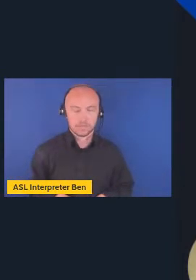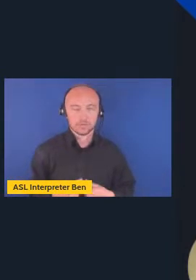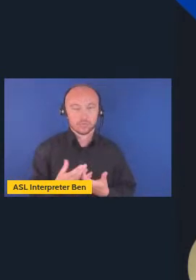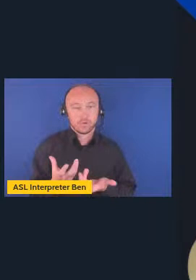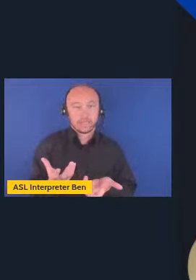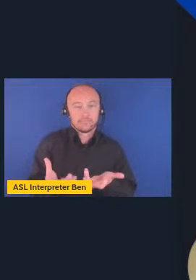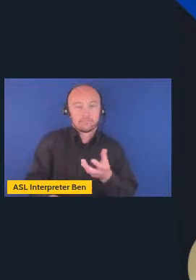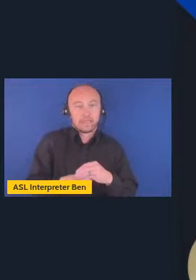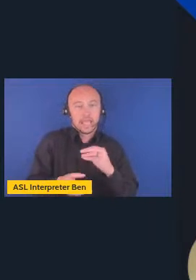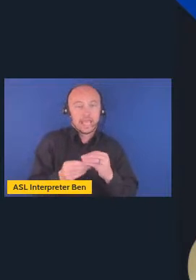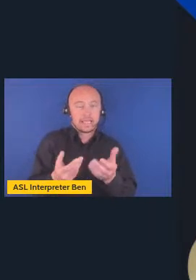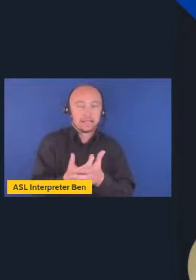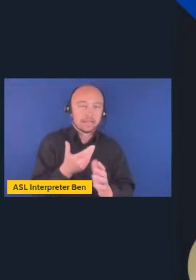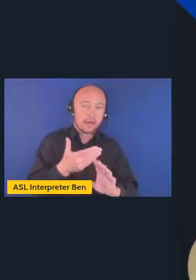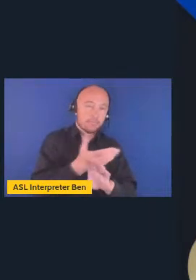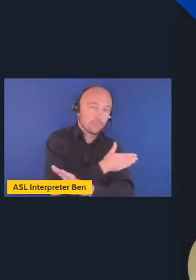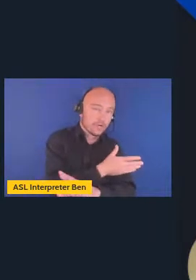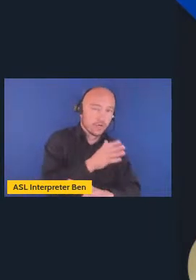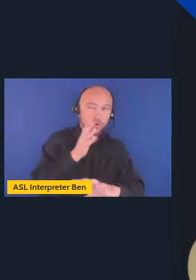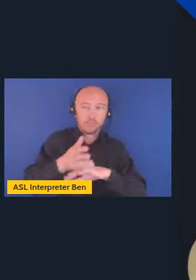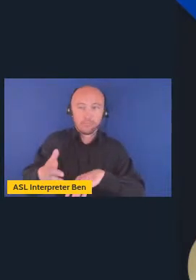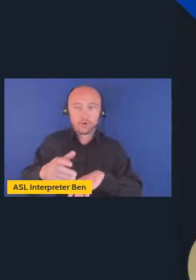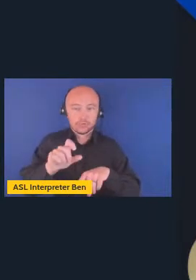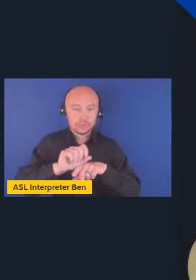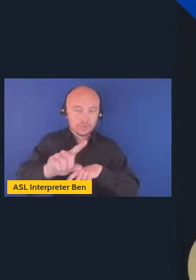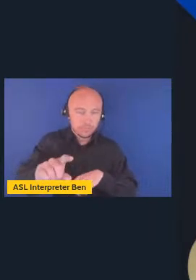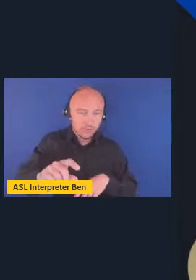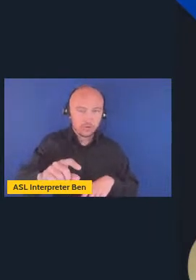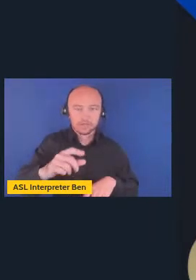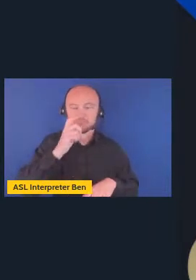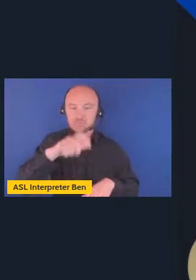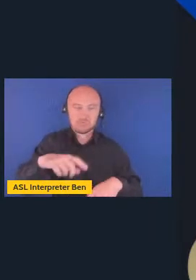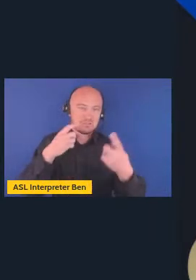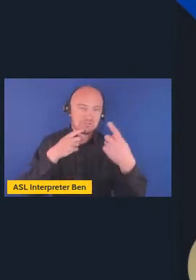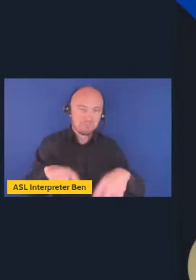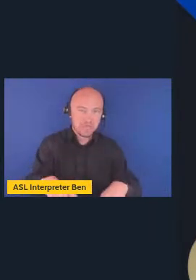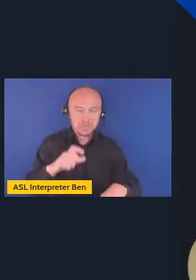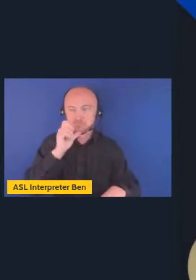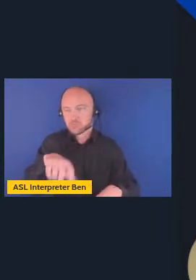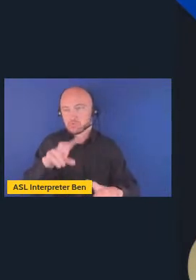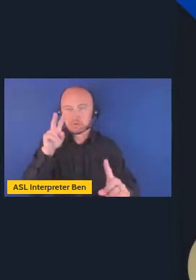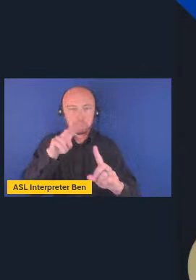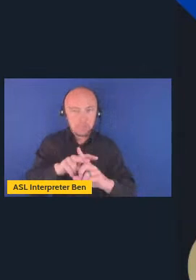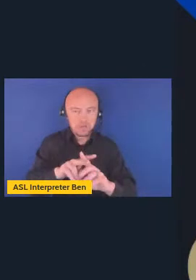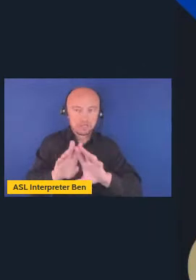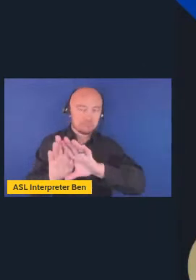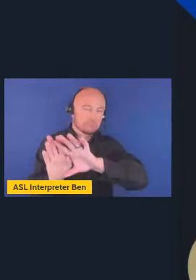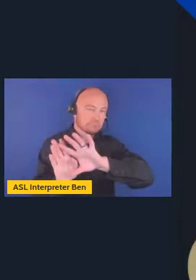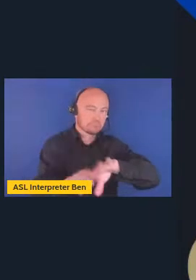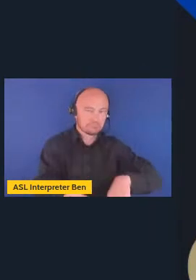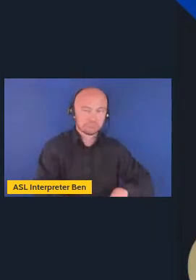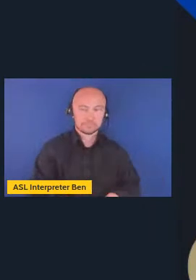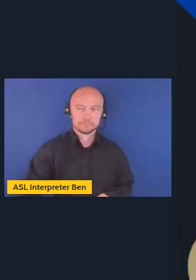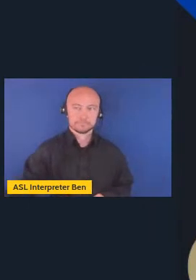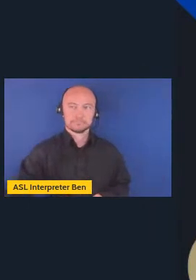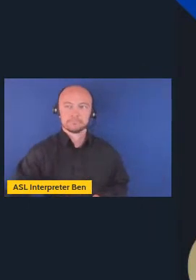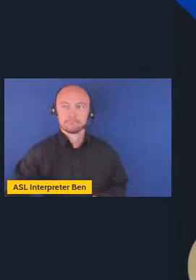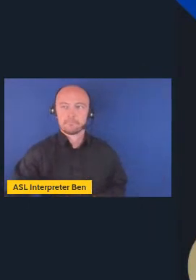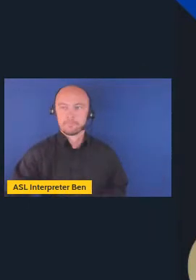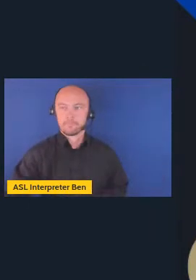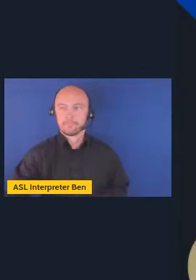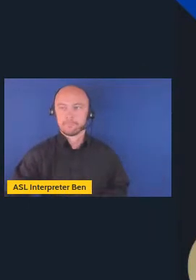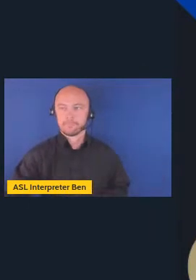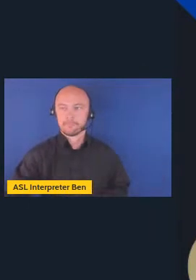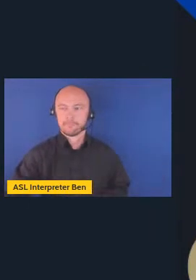and pre-deploy and post-deploy commands using the plugins and then running custom command line